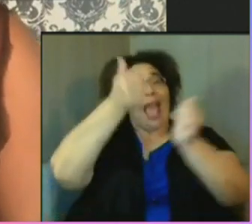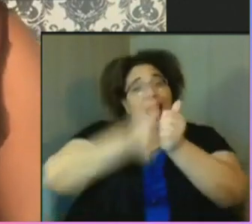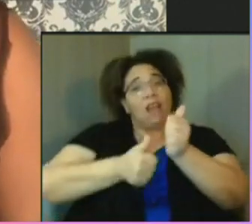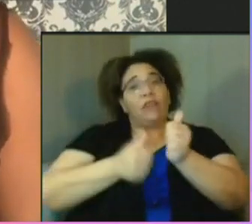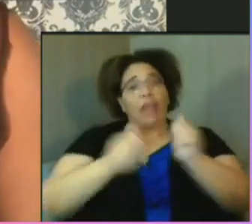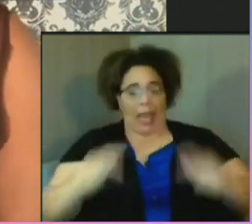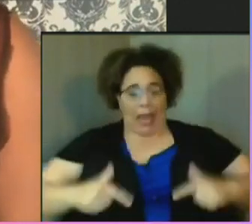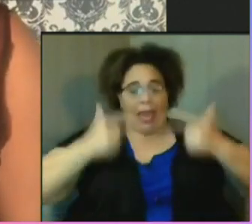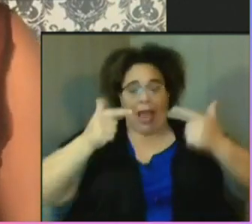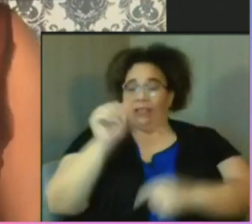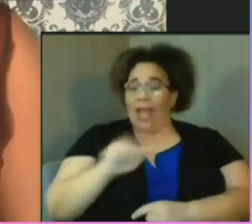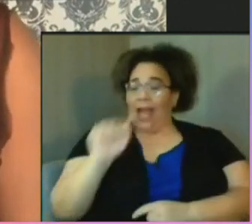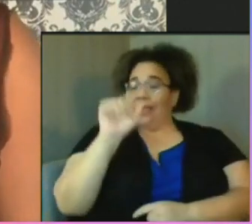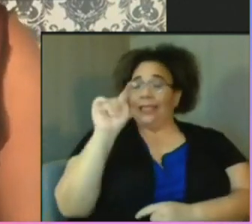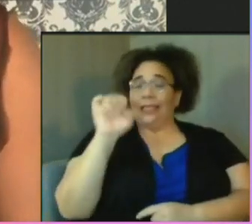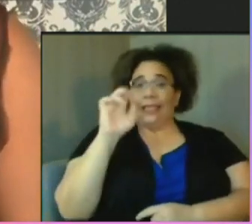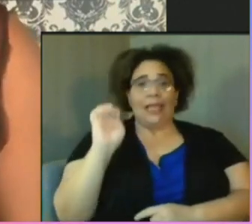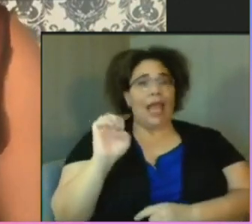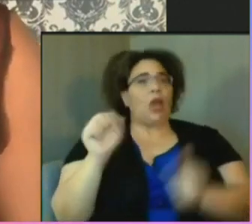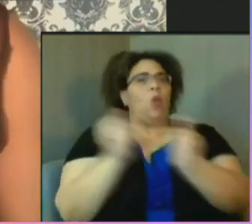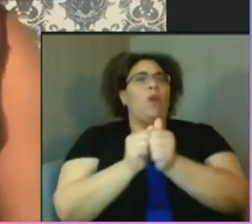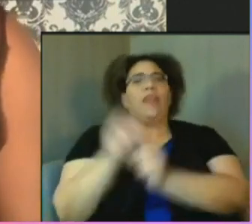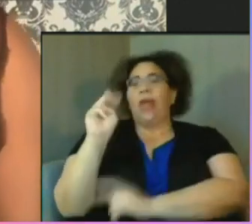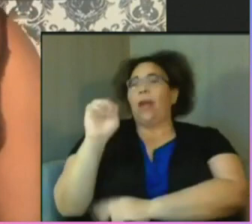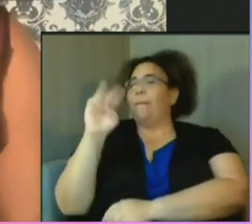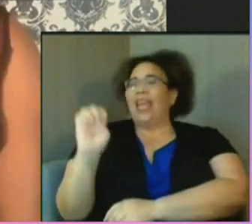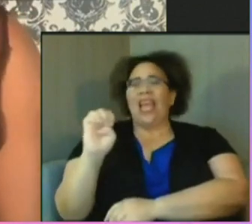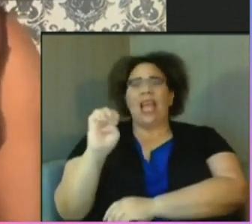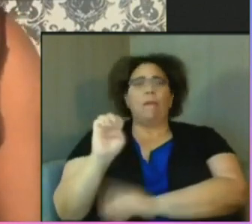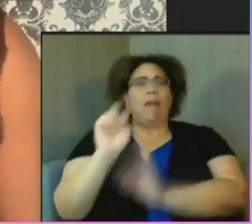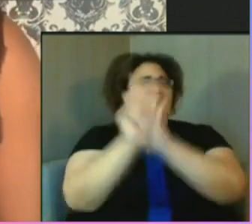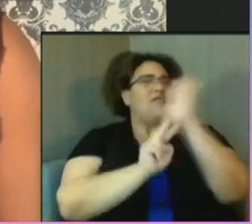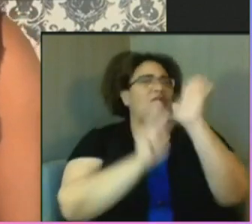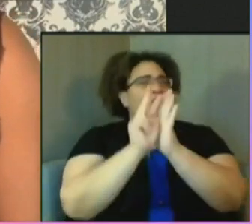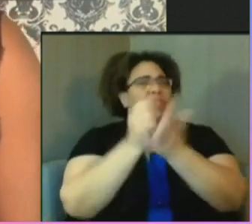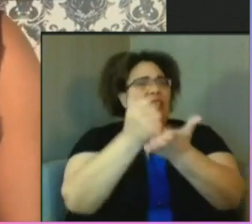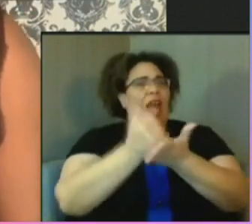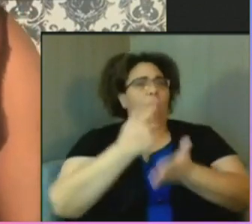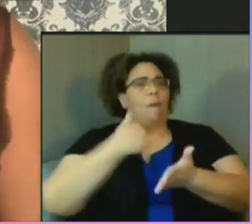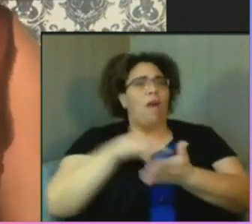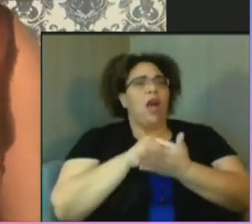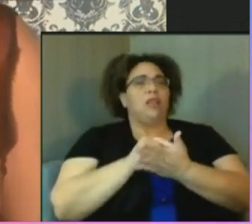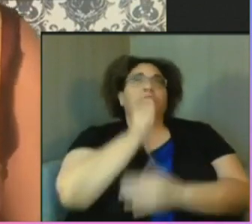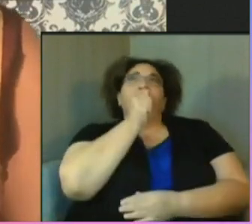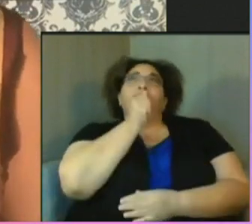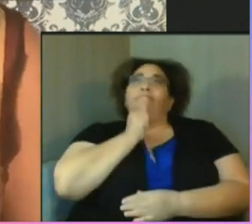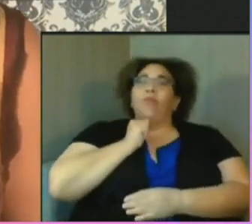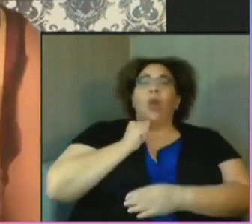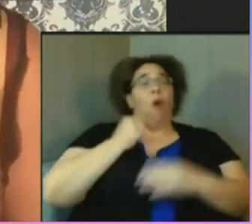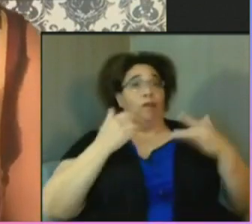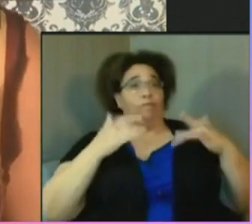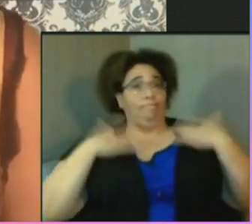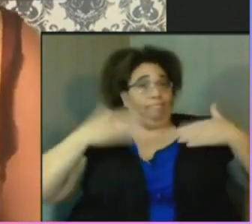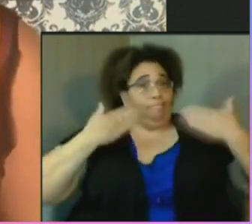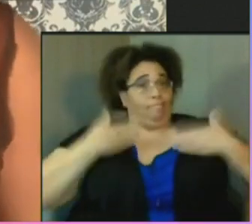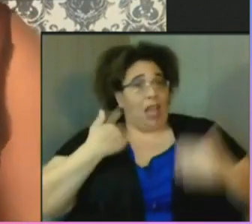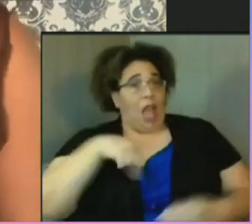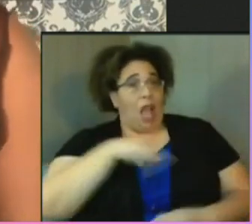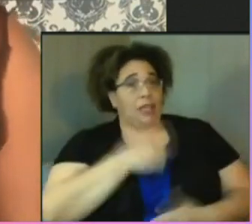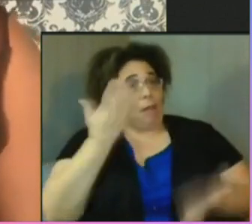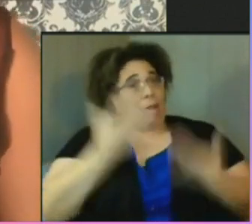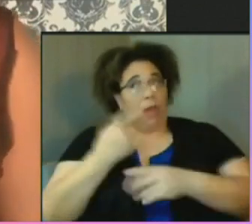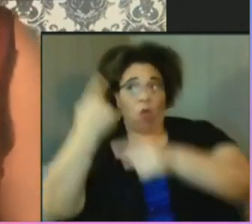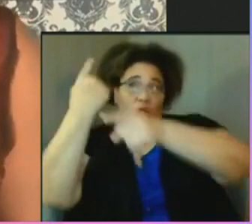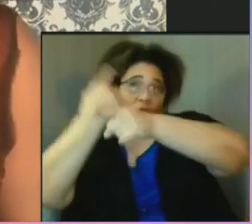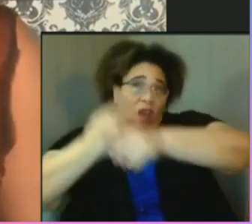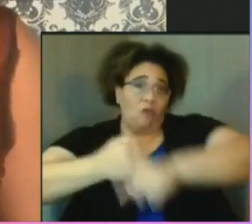every single Lives at Stake, with memes and videos and gifts that are getting us through in this moment or just amusing, either rightly or